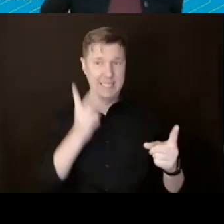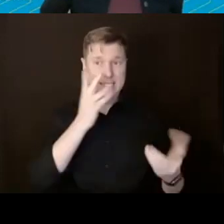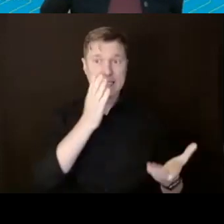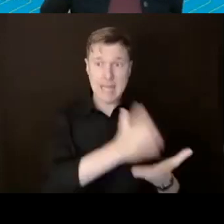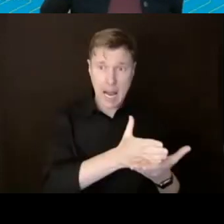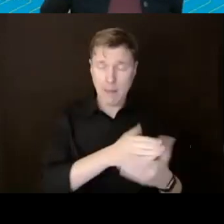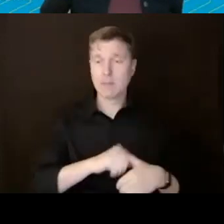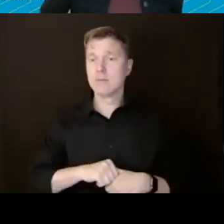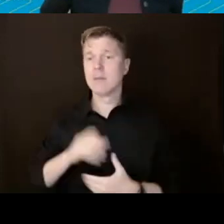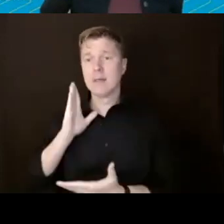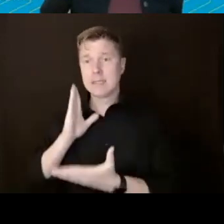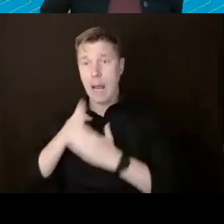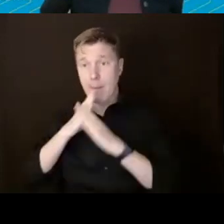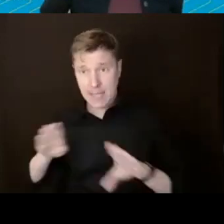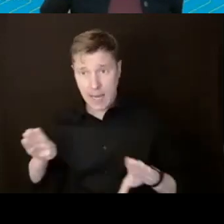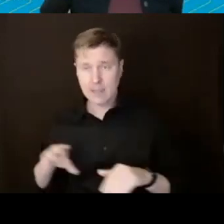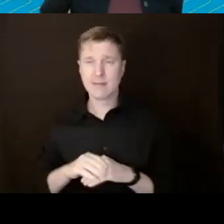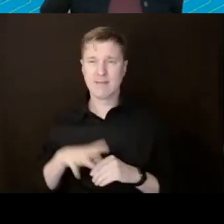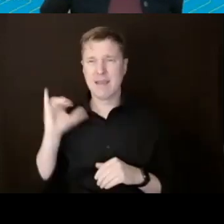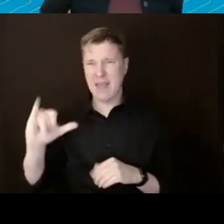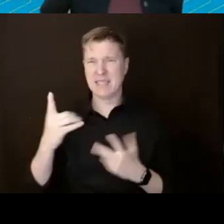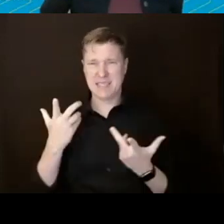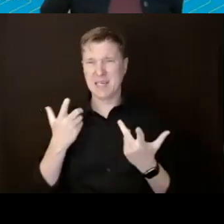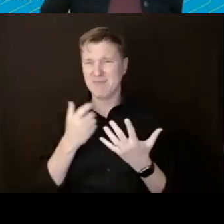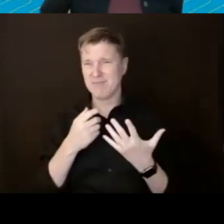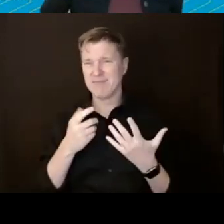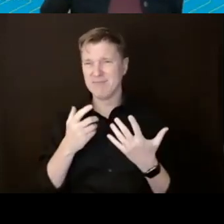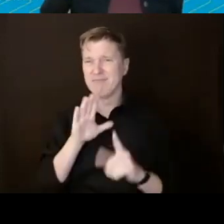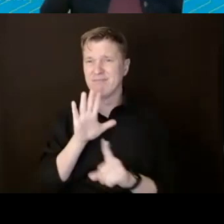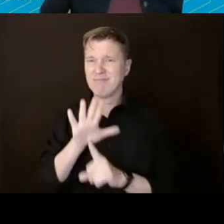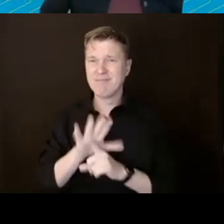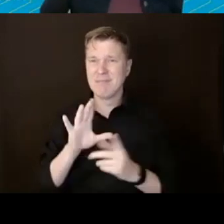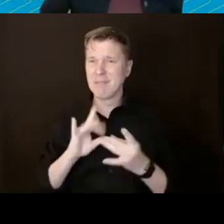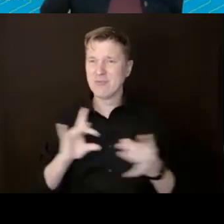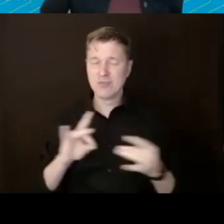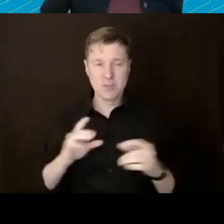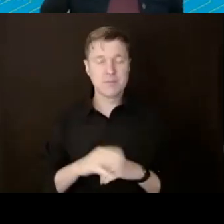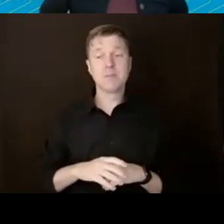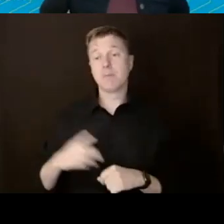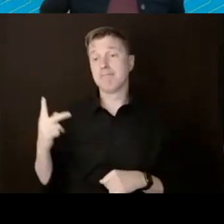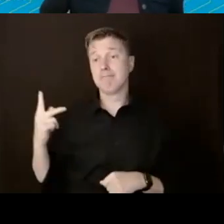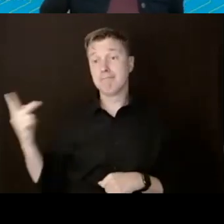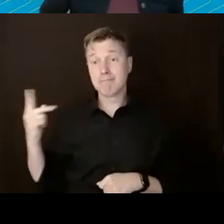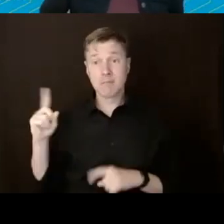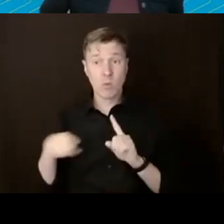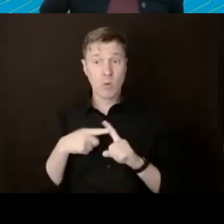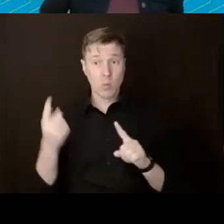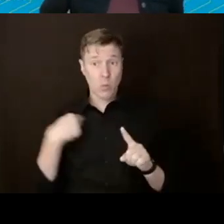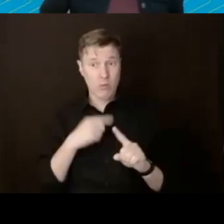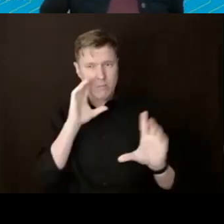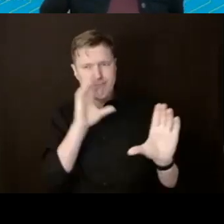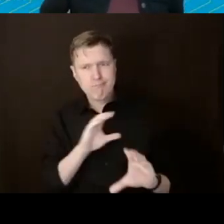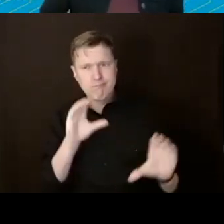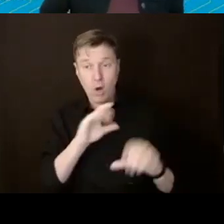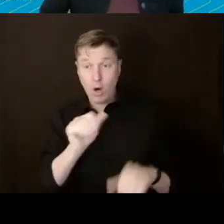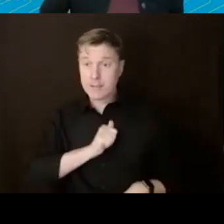a top line message. So here's the things that we noticed, Catherine and I, when we were looking, when we looked this up,